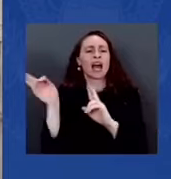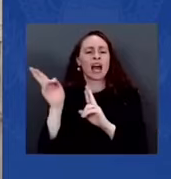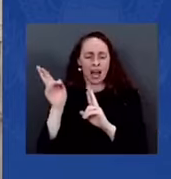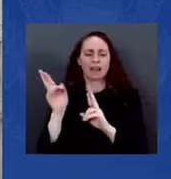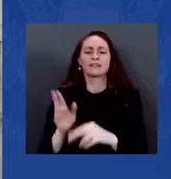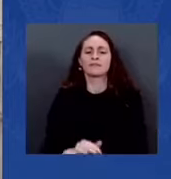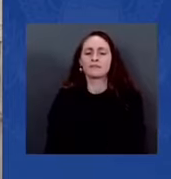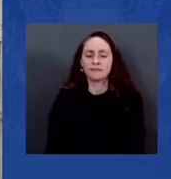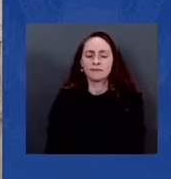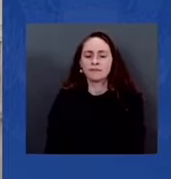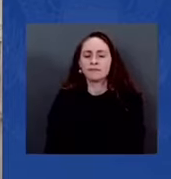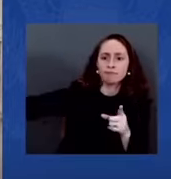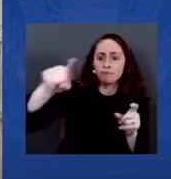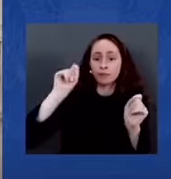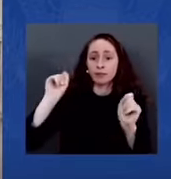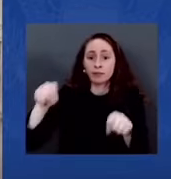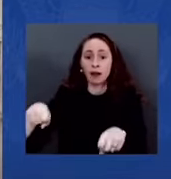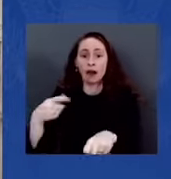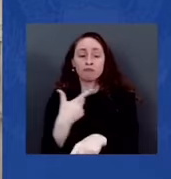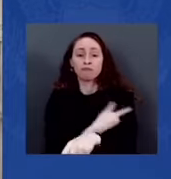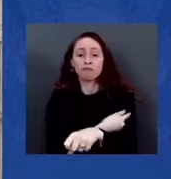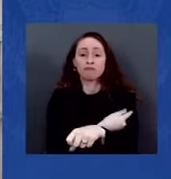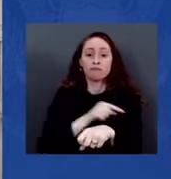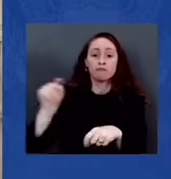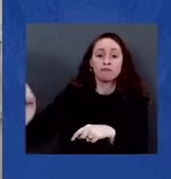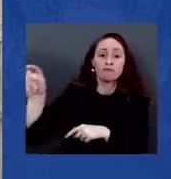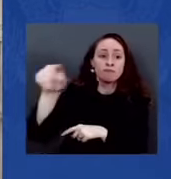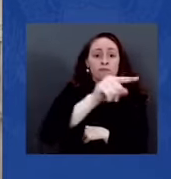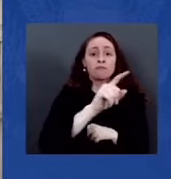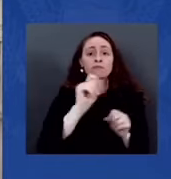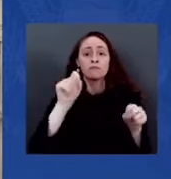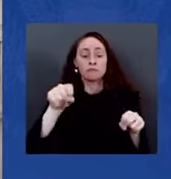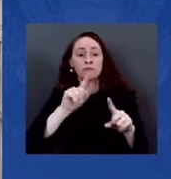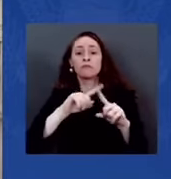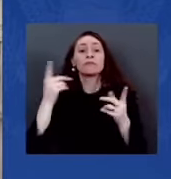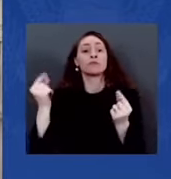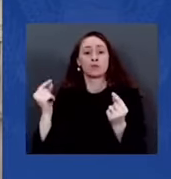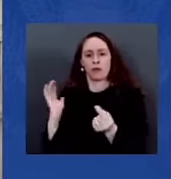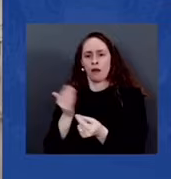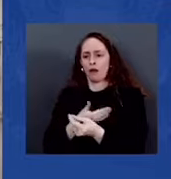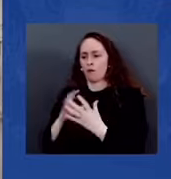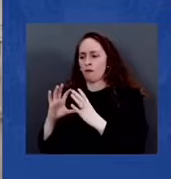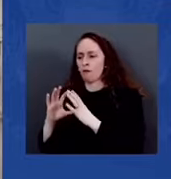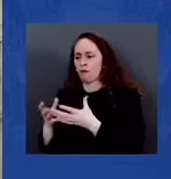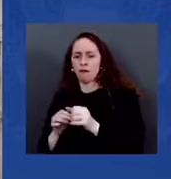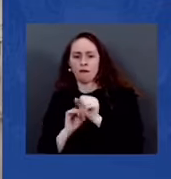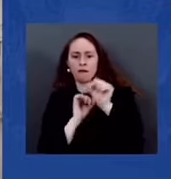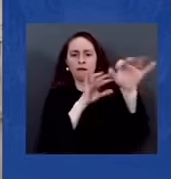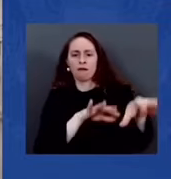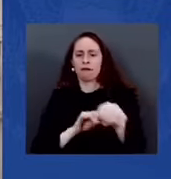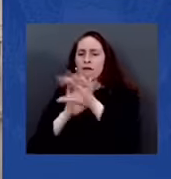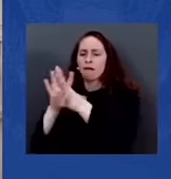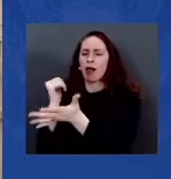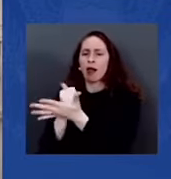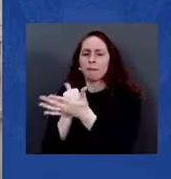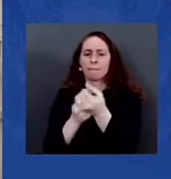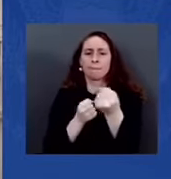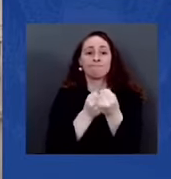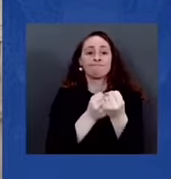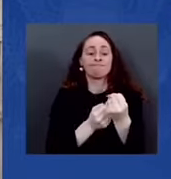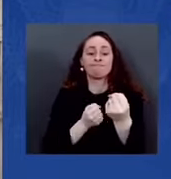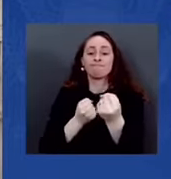appointment, new pop-up vaccination clinics all across the country where you can get that booster